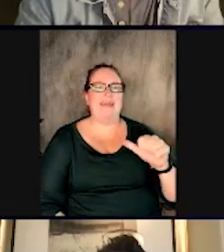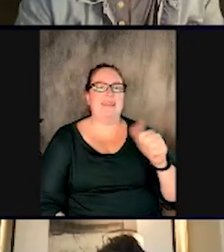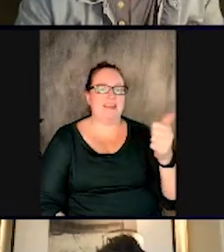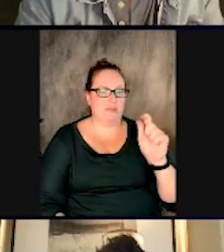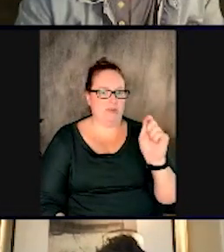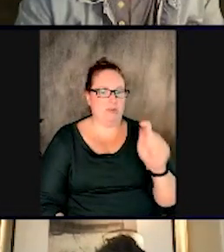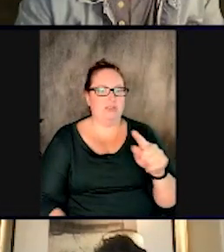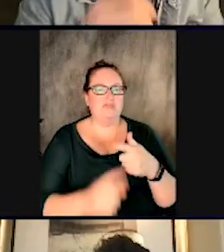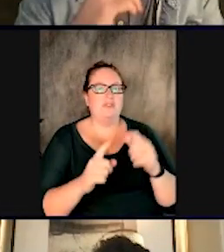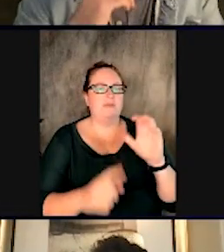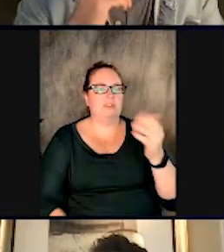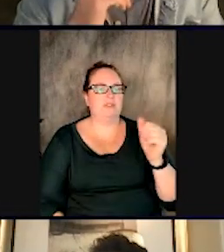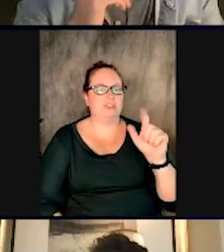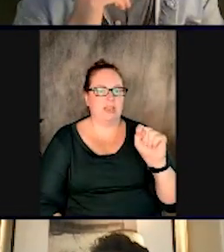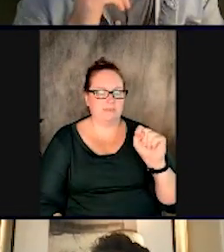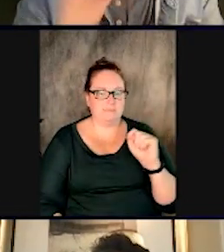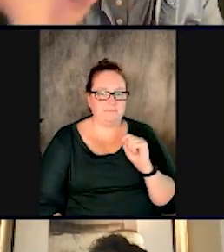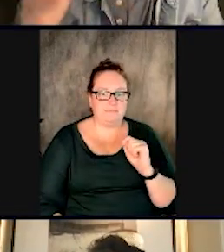from chat.